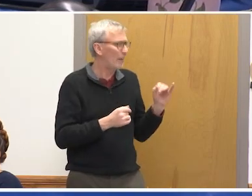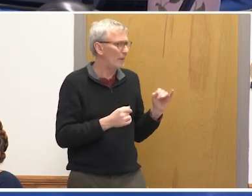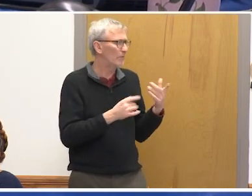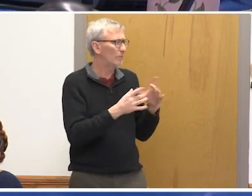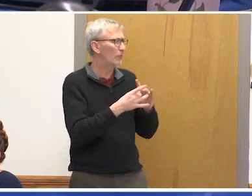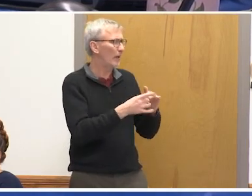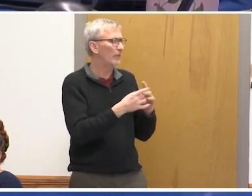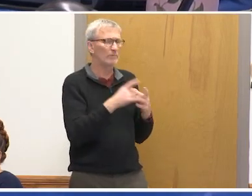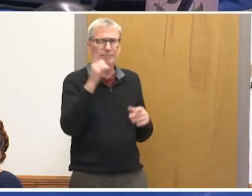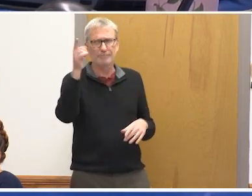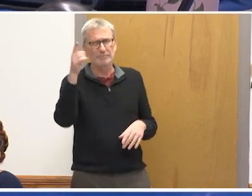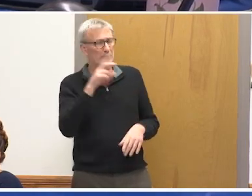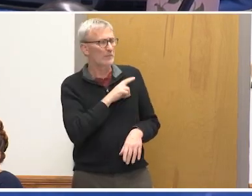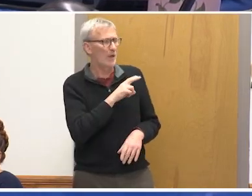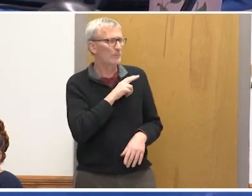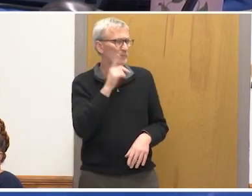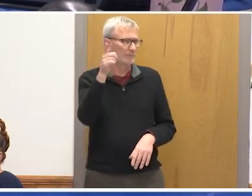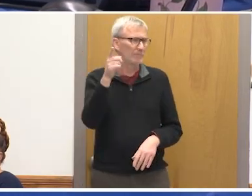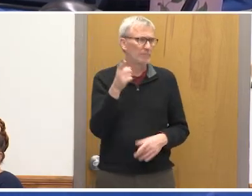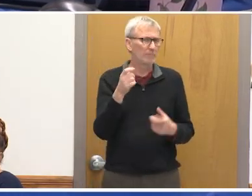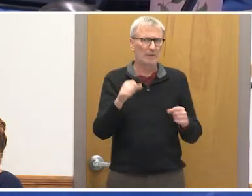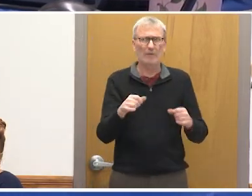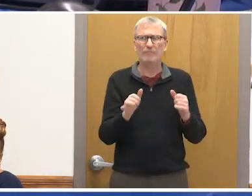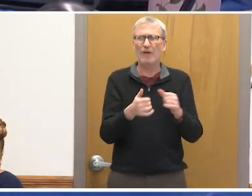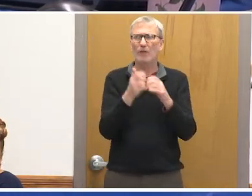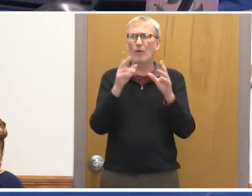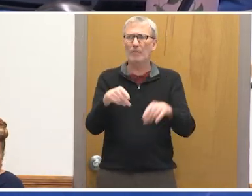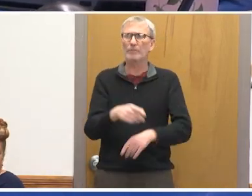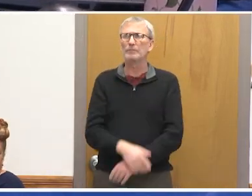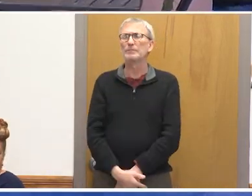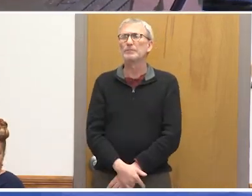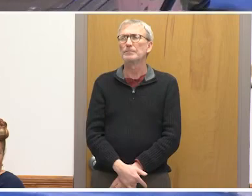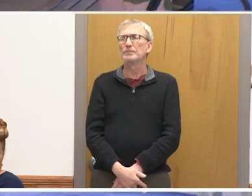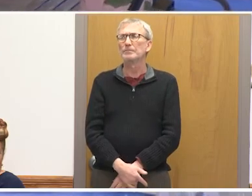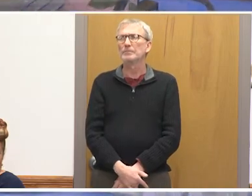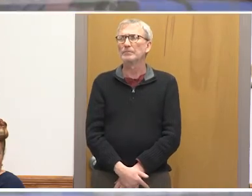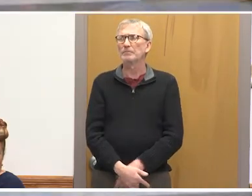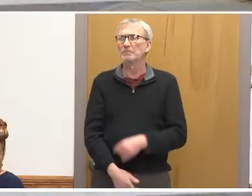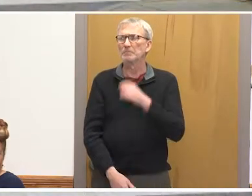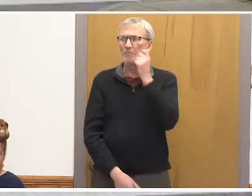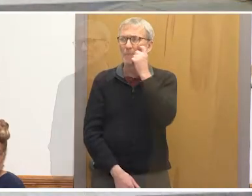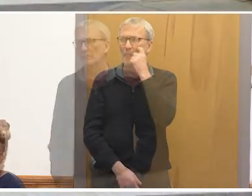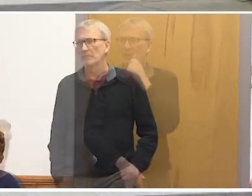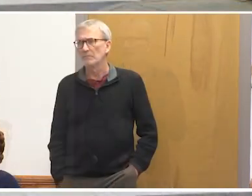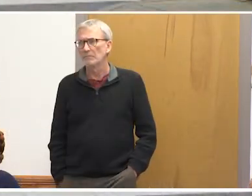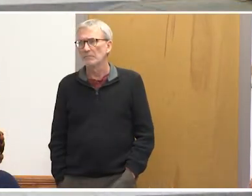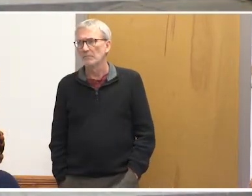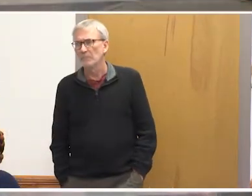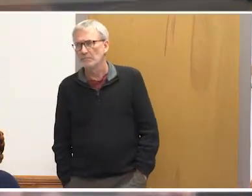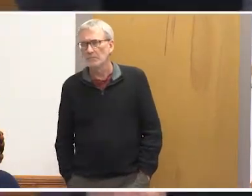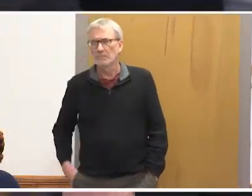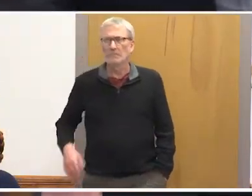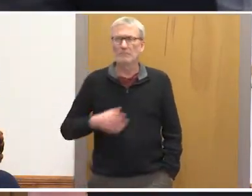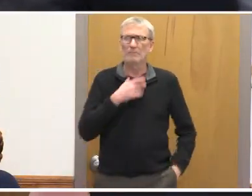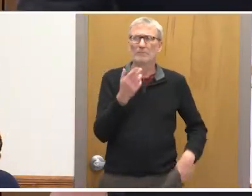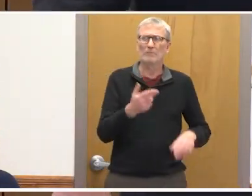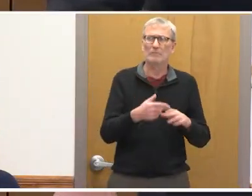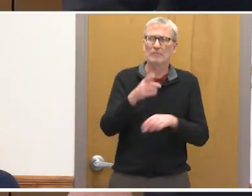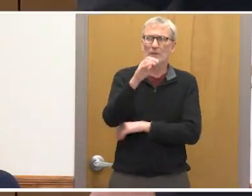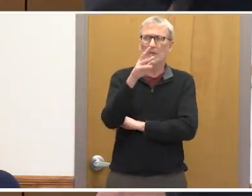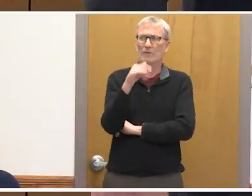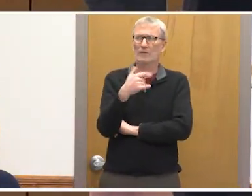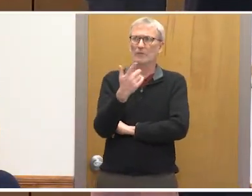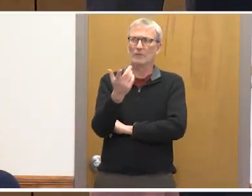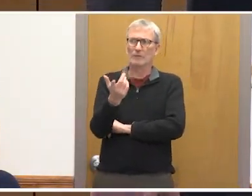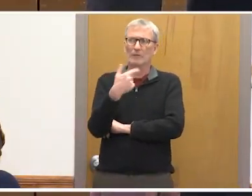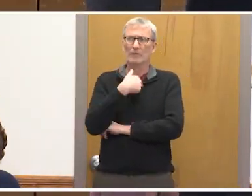your police commander is here, and we can make sure we follow up on those with the police as well. Thank you. Yeah, my name's Larry